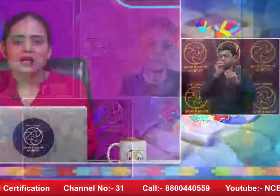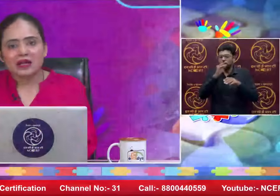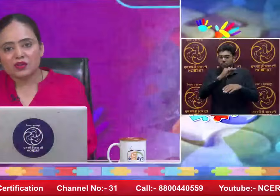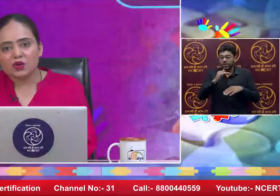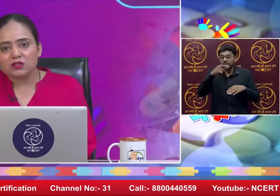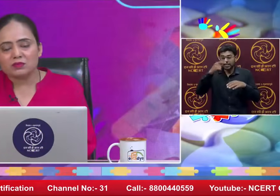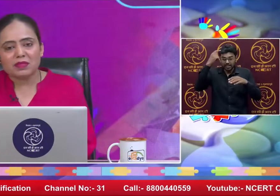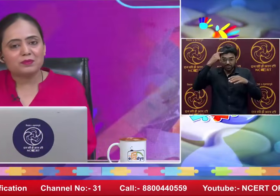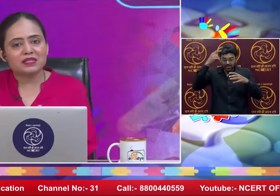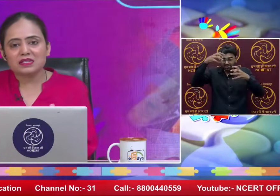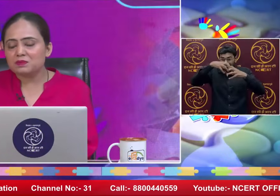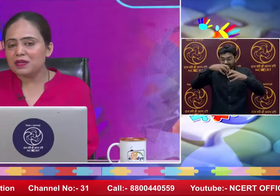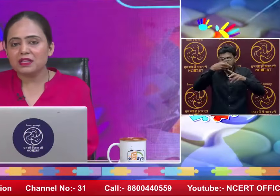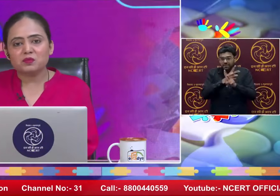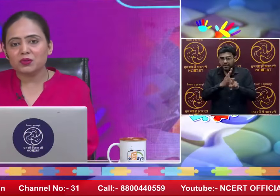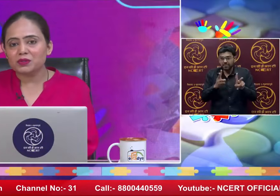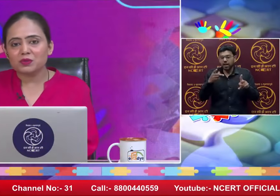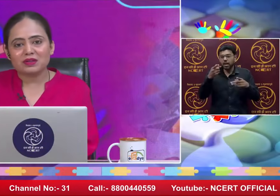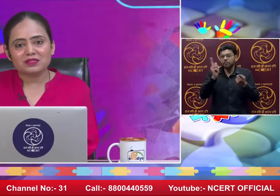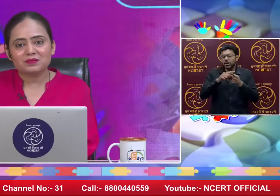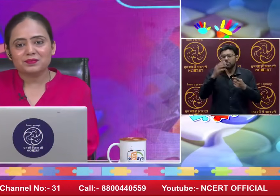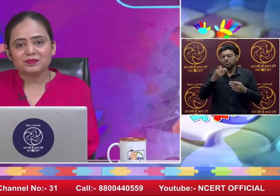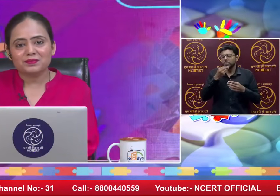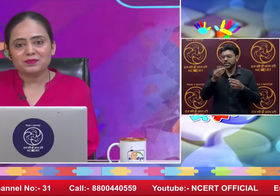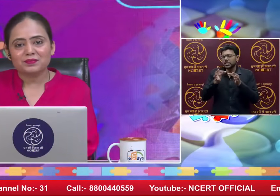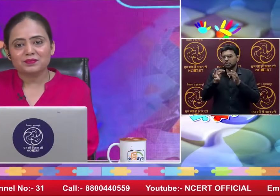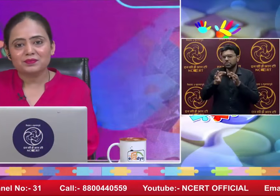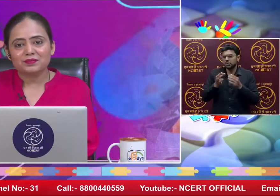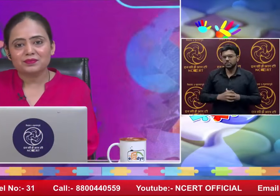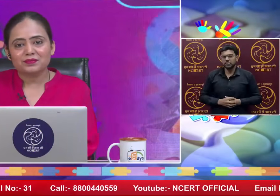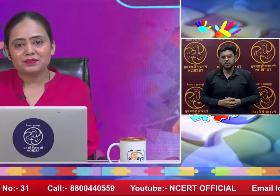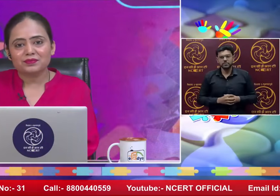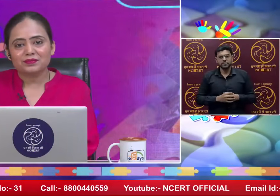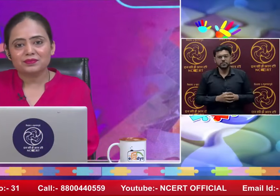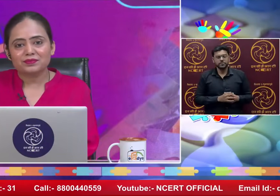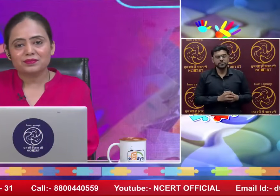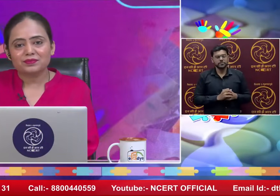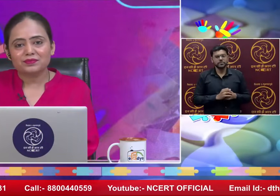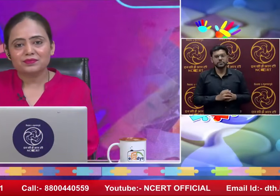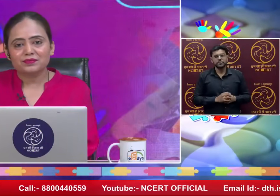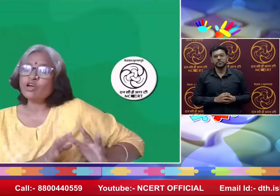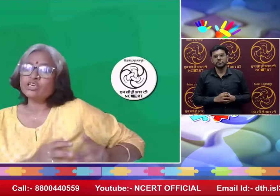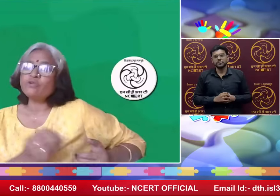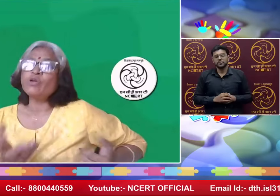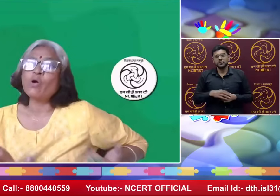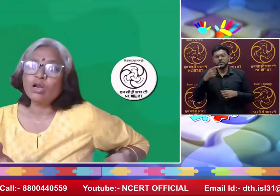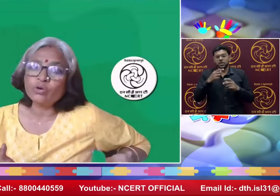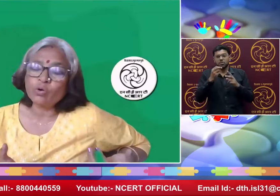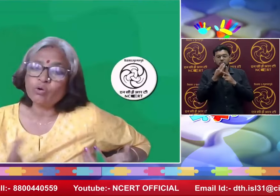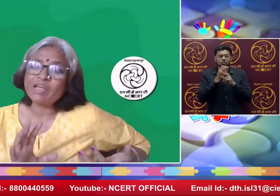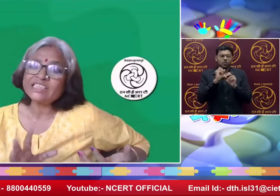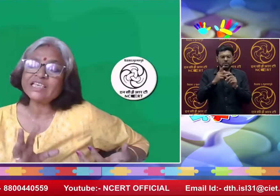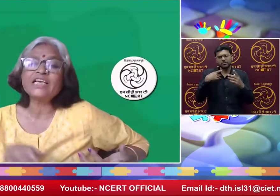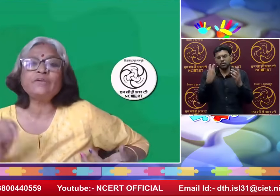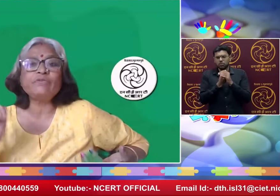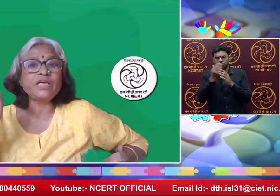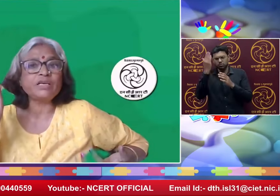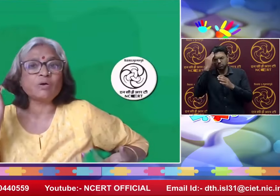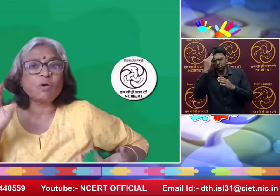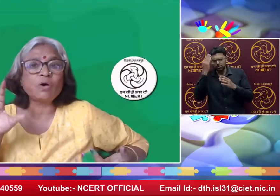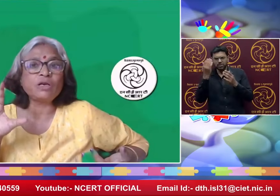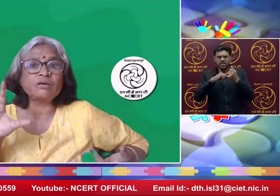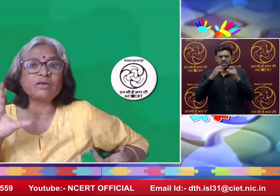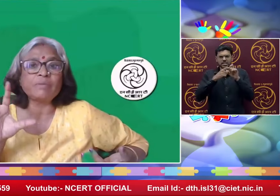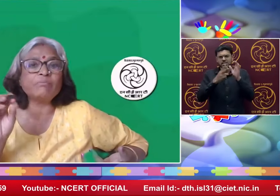child having autism. Ma'am, please explain that model to us. Yeah, so see, sense organ we all know. Basically,